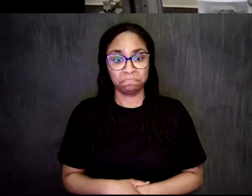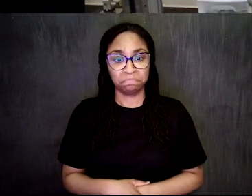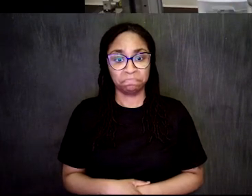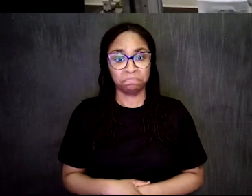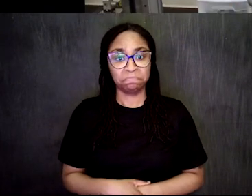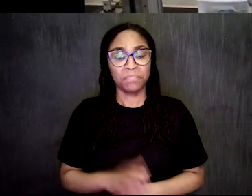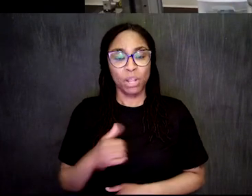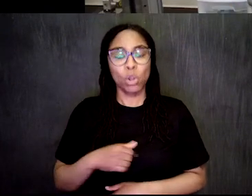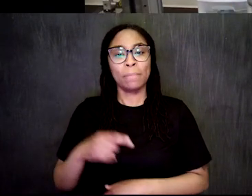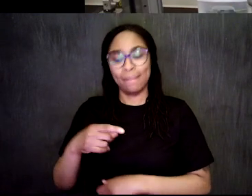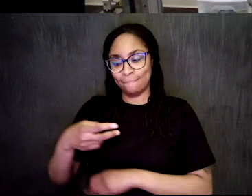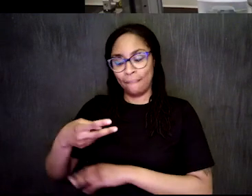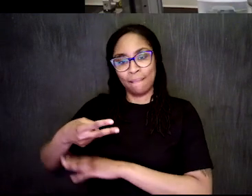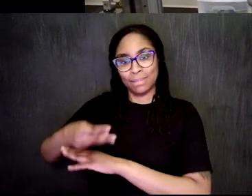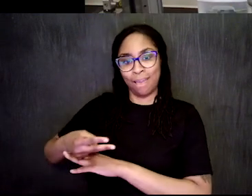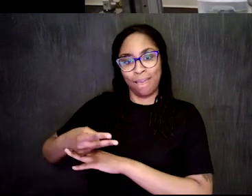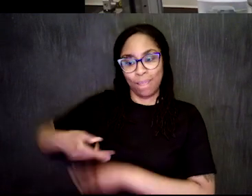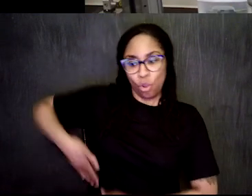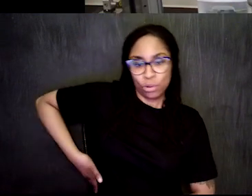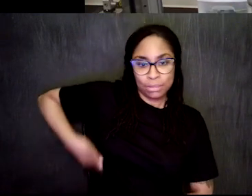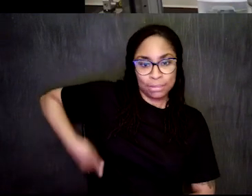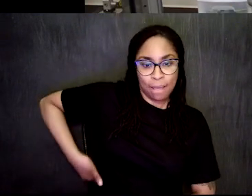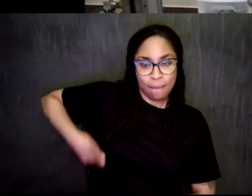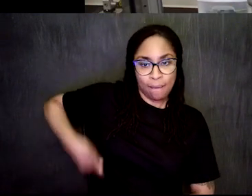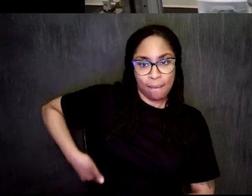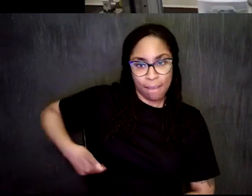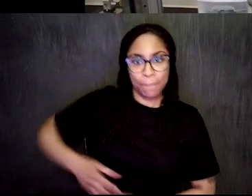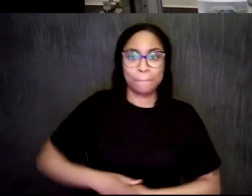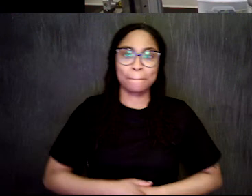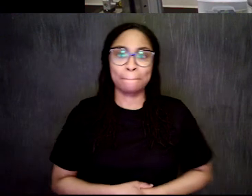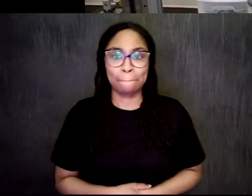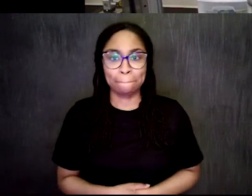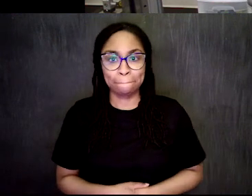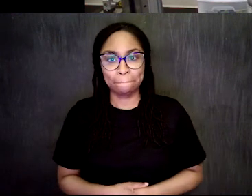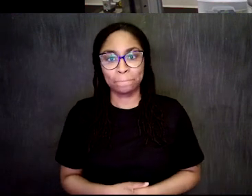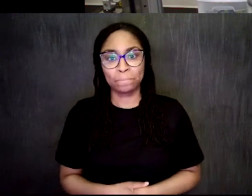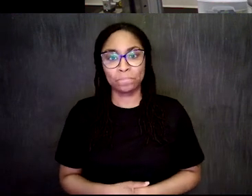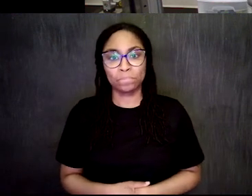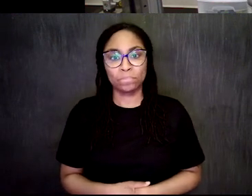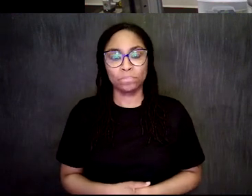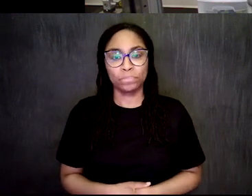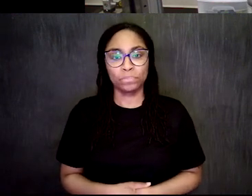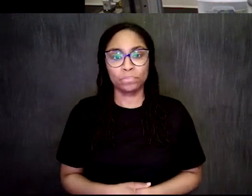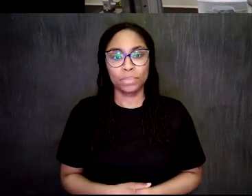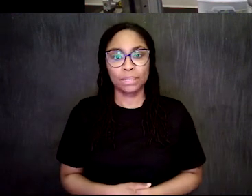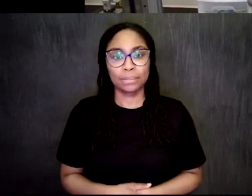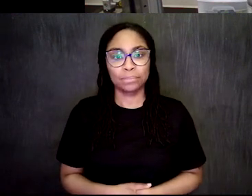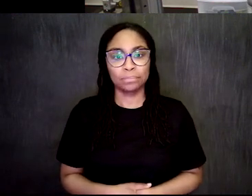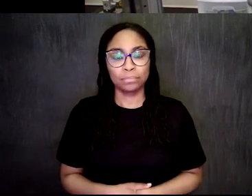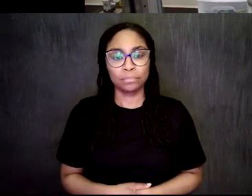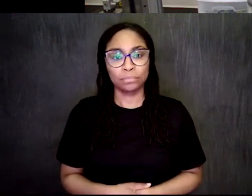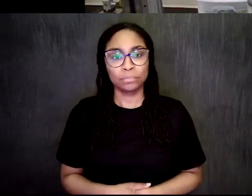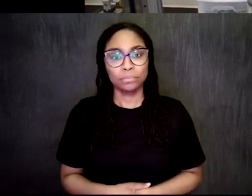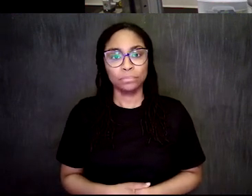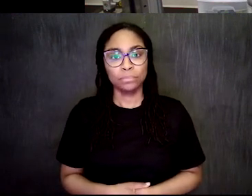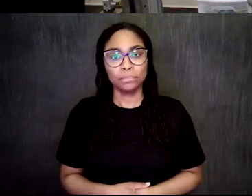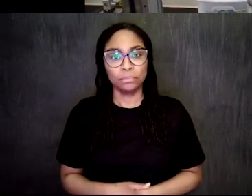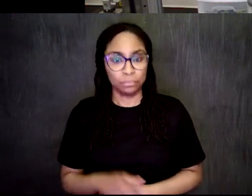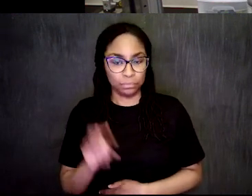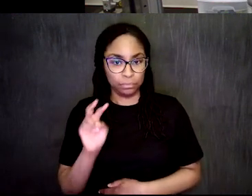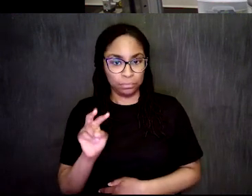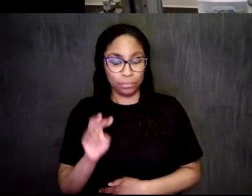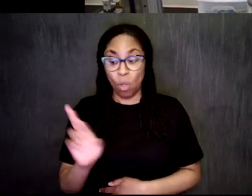Okay, so we're going to get into a modified side lying position for our next stretch. So to get into this